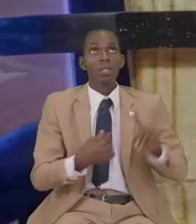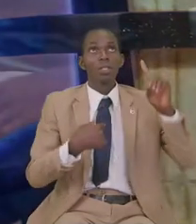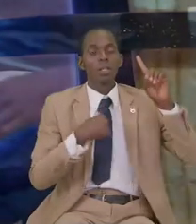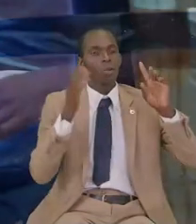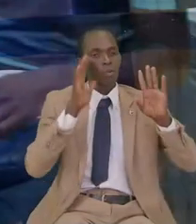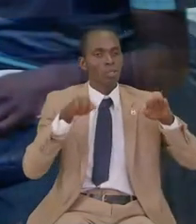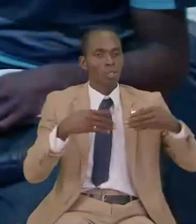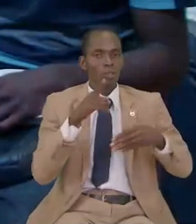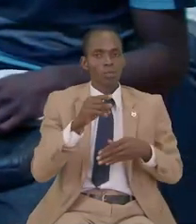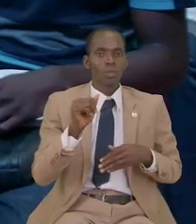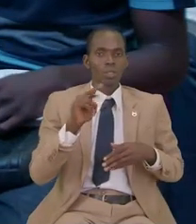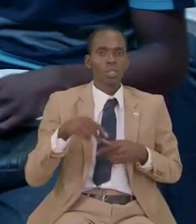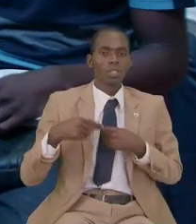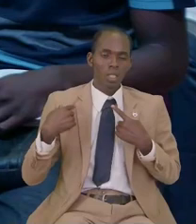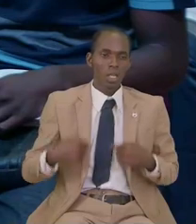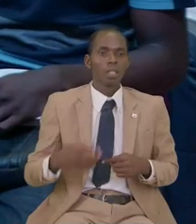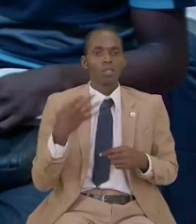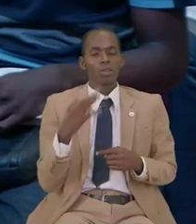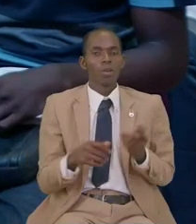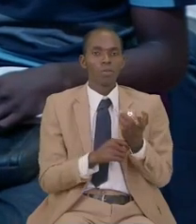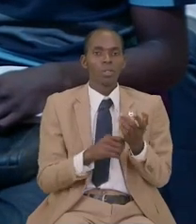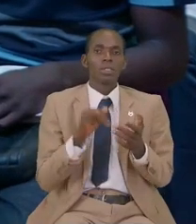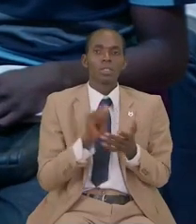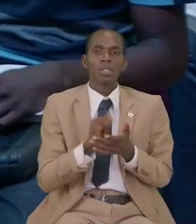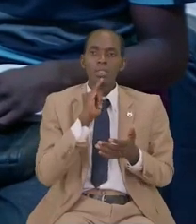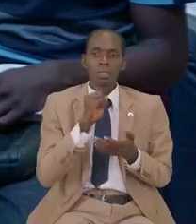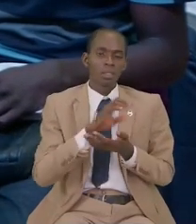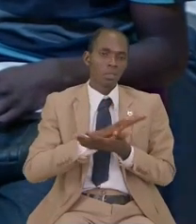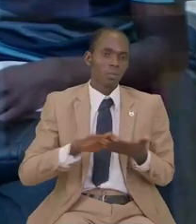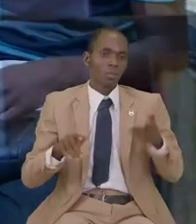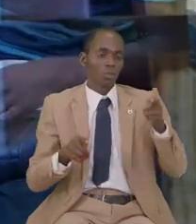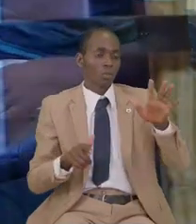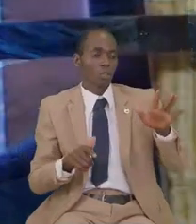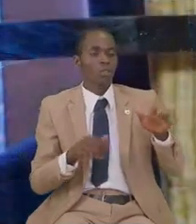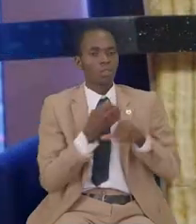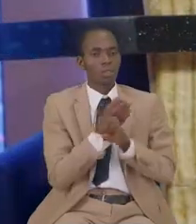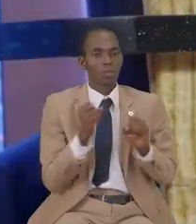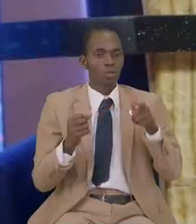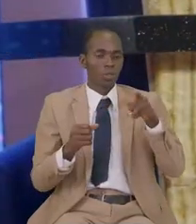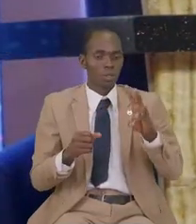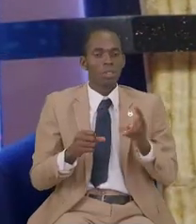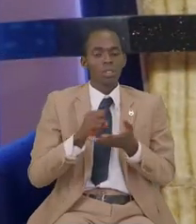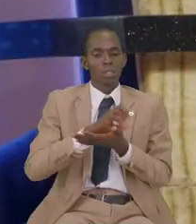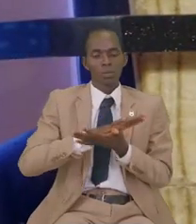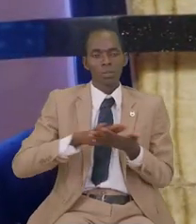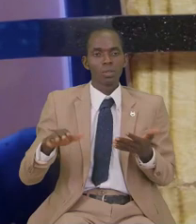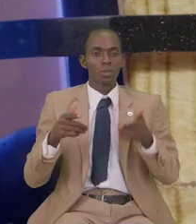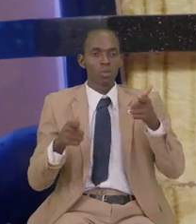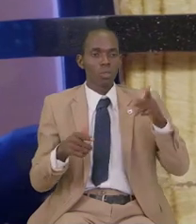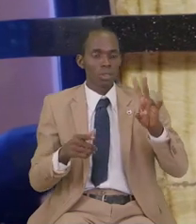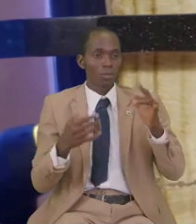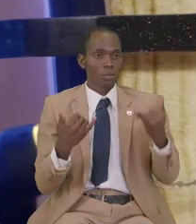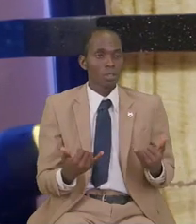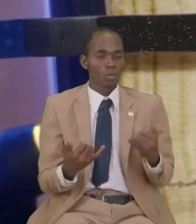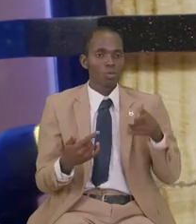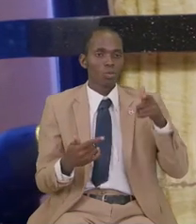flesh. That's sanctification. Verse 25, that's salvation. Verse 26, that's sanctification. Look at verse 27 now. In